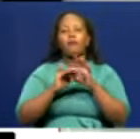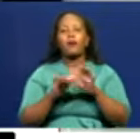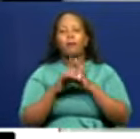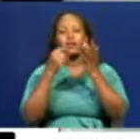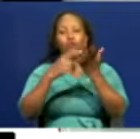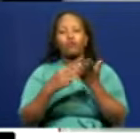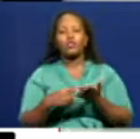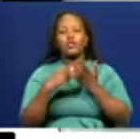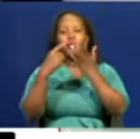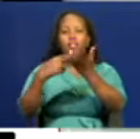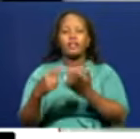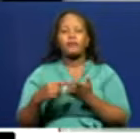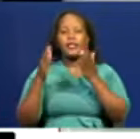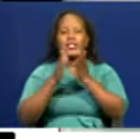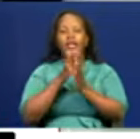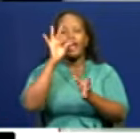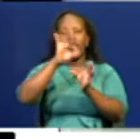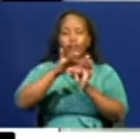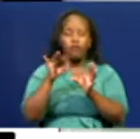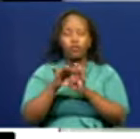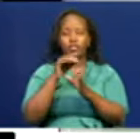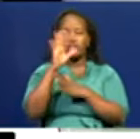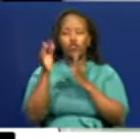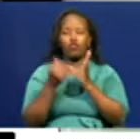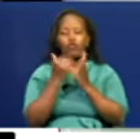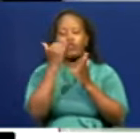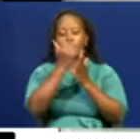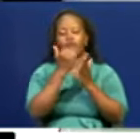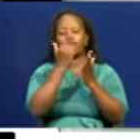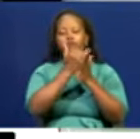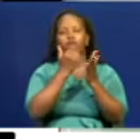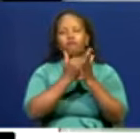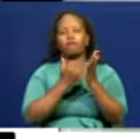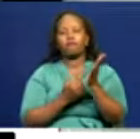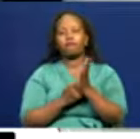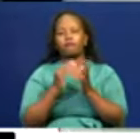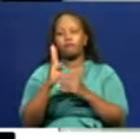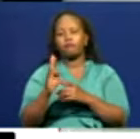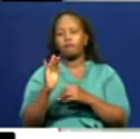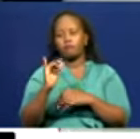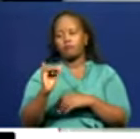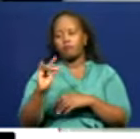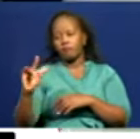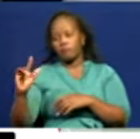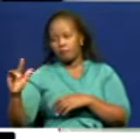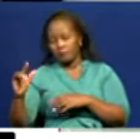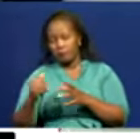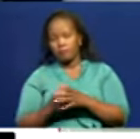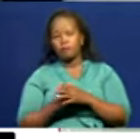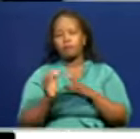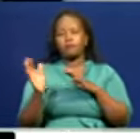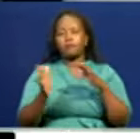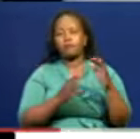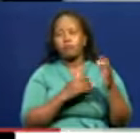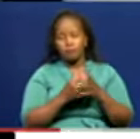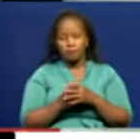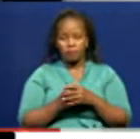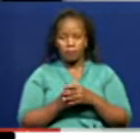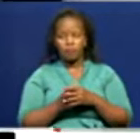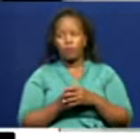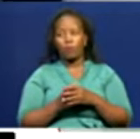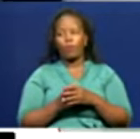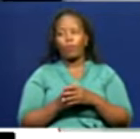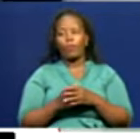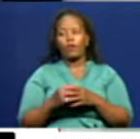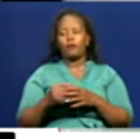vote on all the clauses of the bill, one after the other. Now, on to matters security. At least 10 General Service